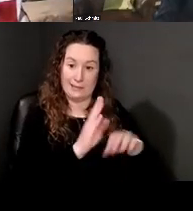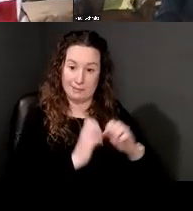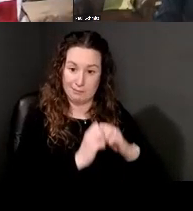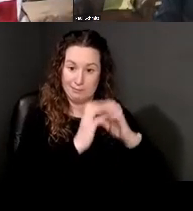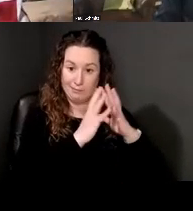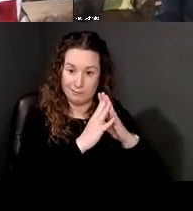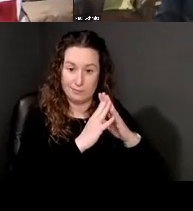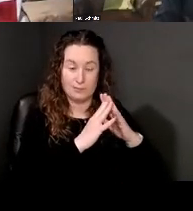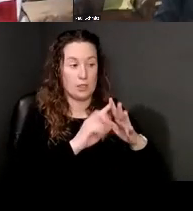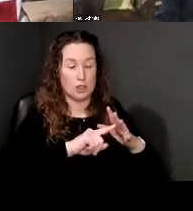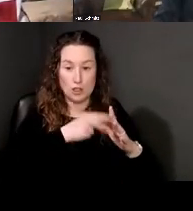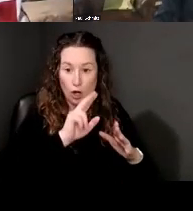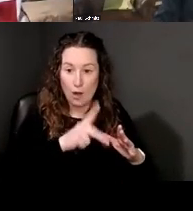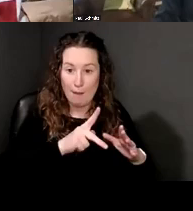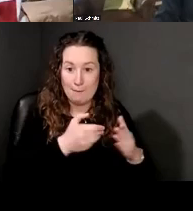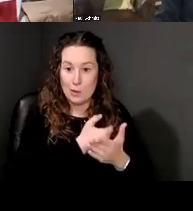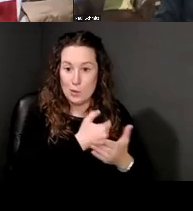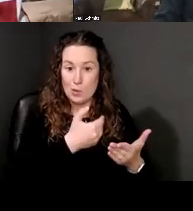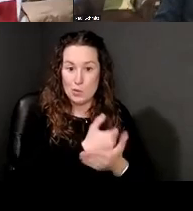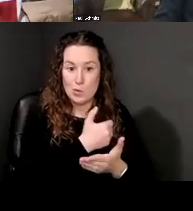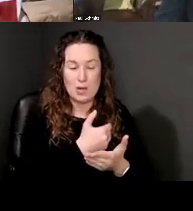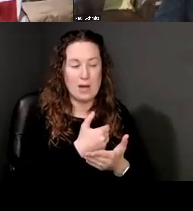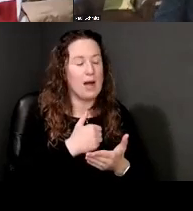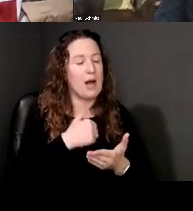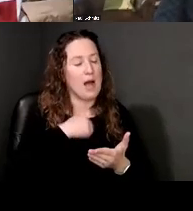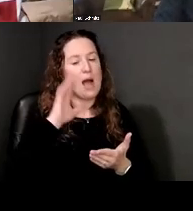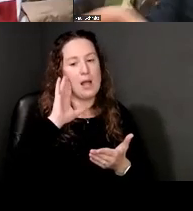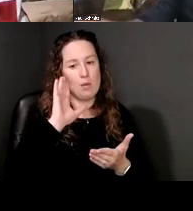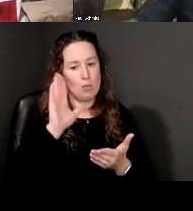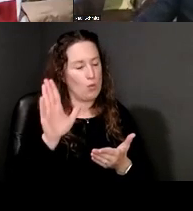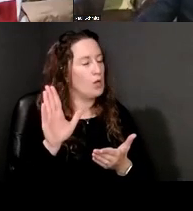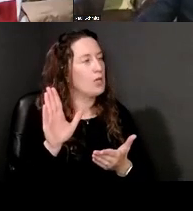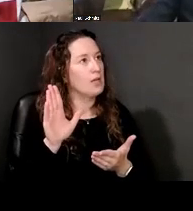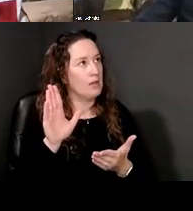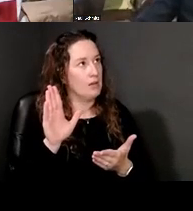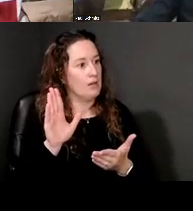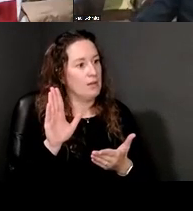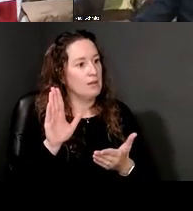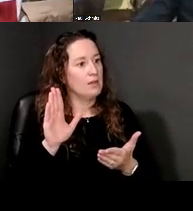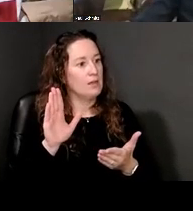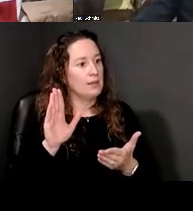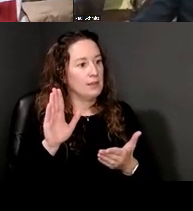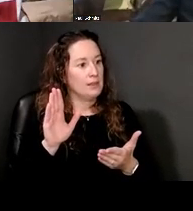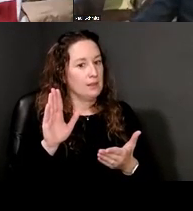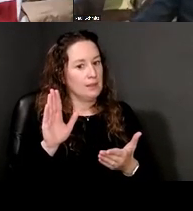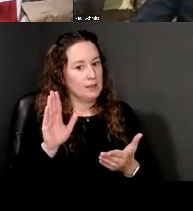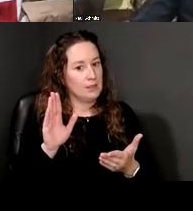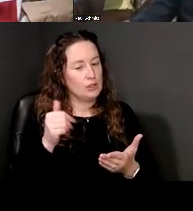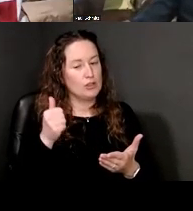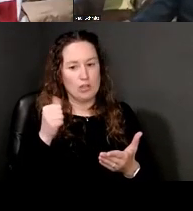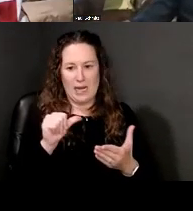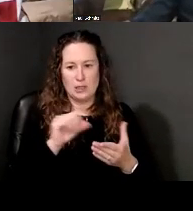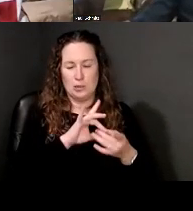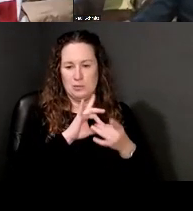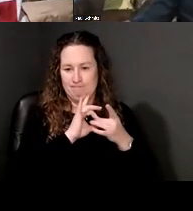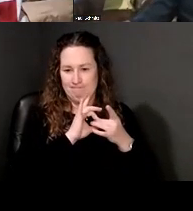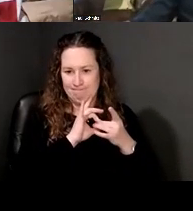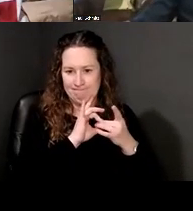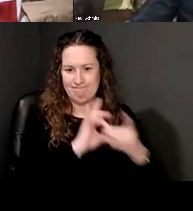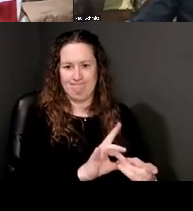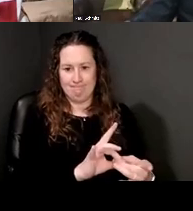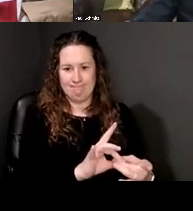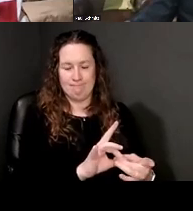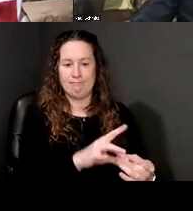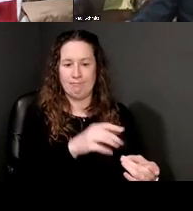initiative, I would really tie myself or tether myself or somehow connect